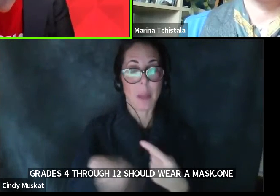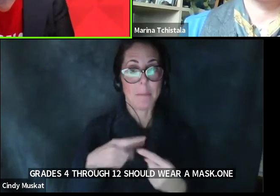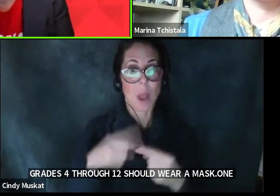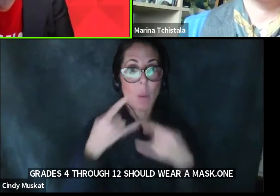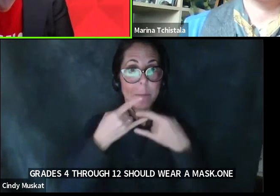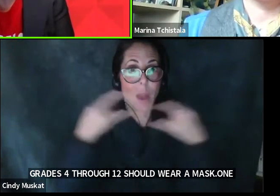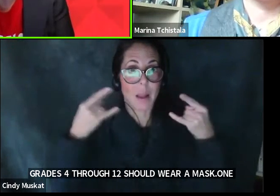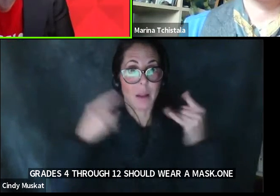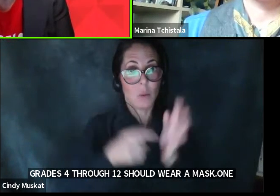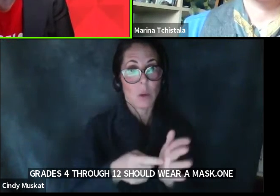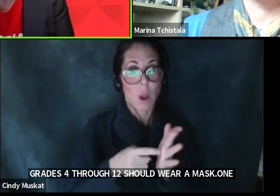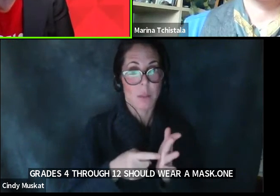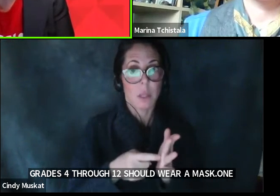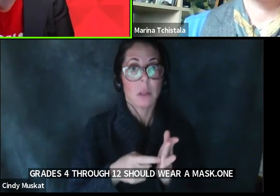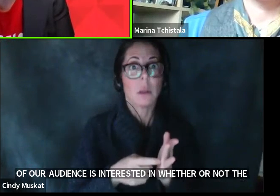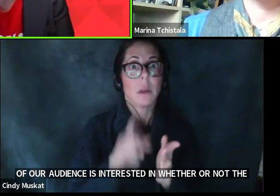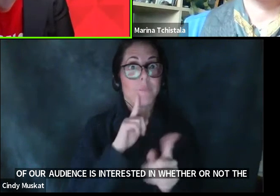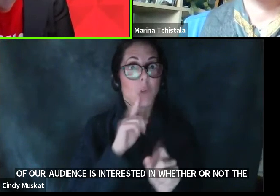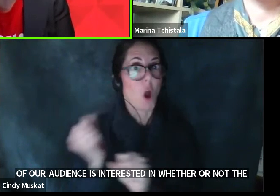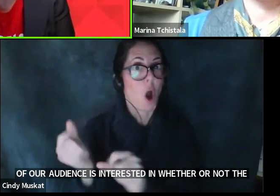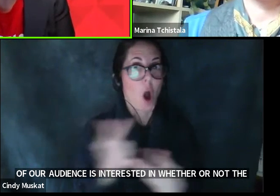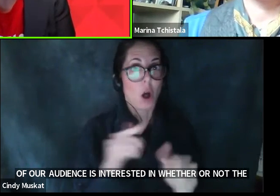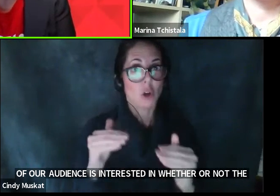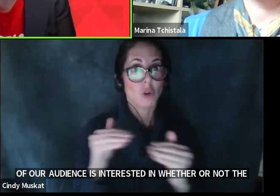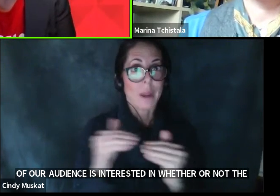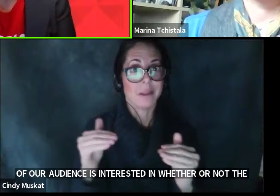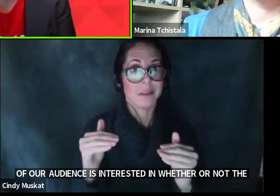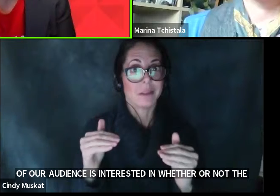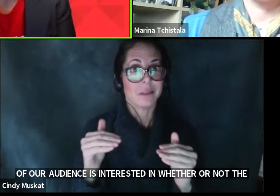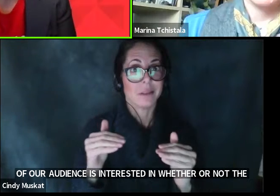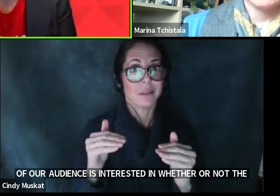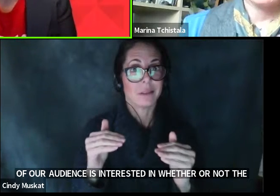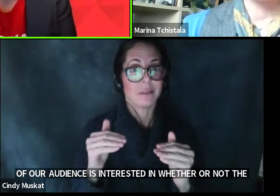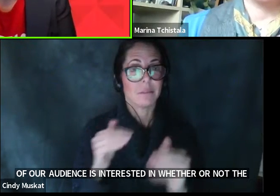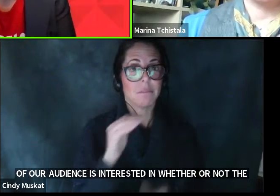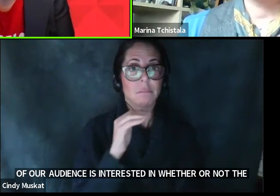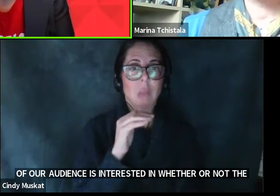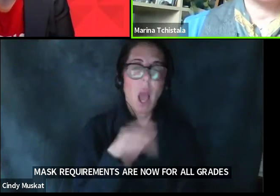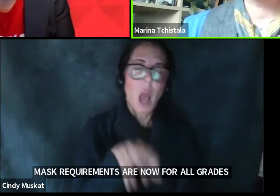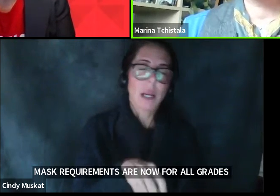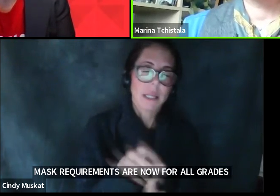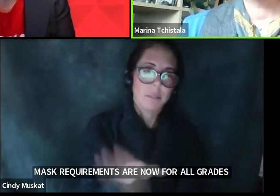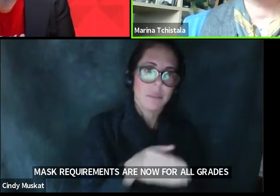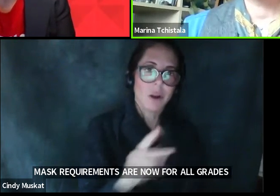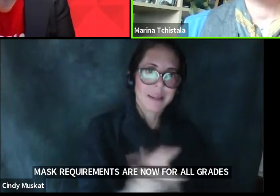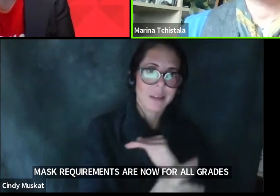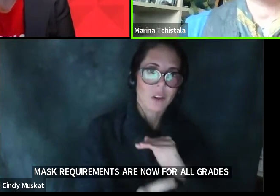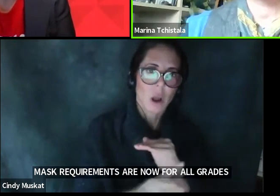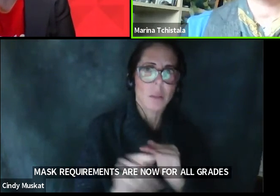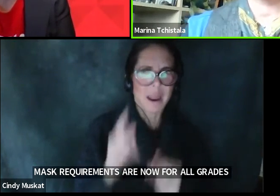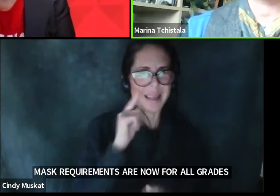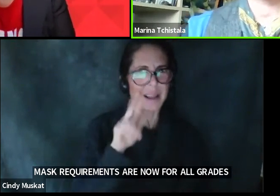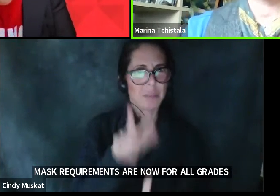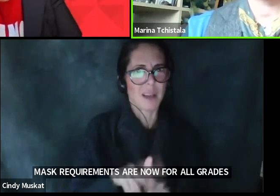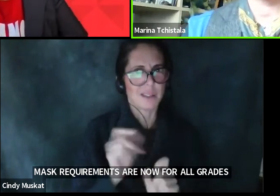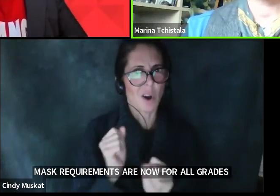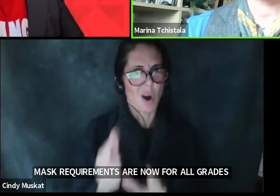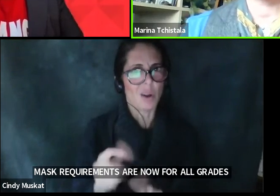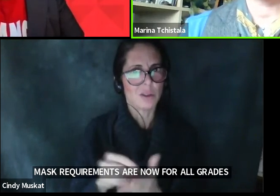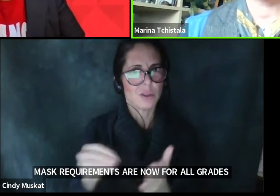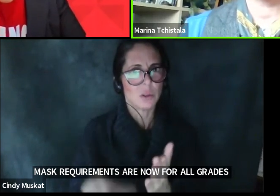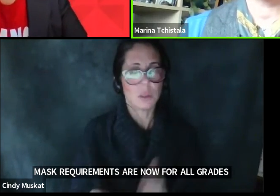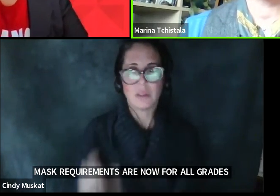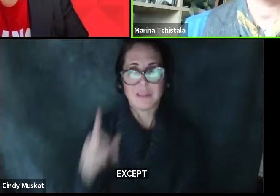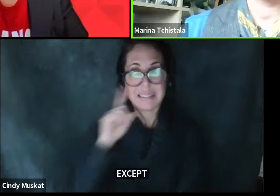are now for all grades except kindergarten. I believe so, yes, yes. Yes, They are.